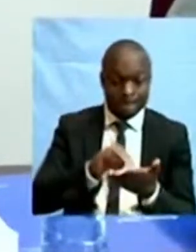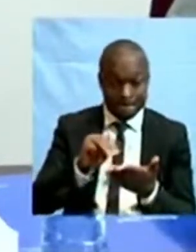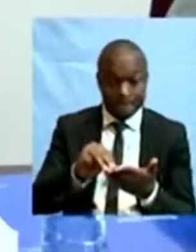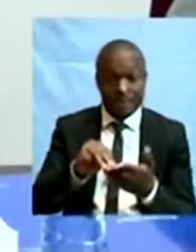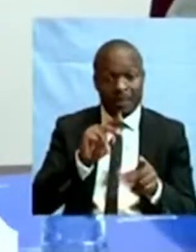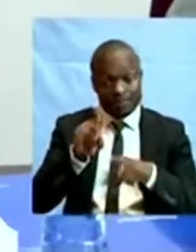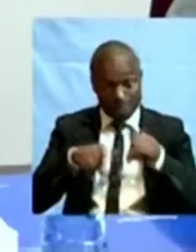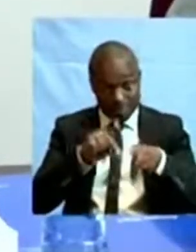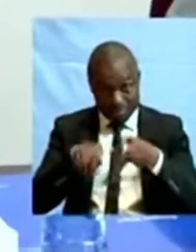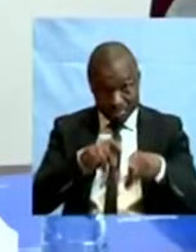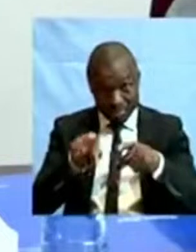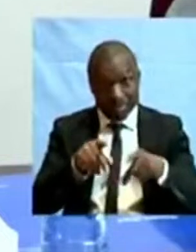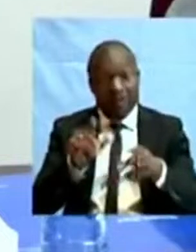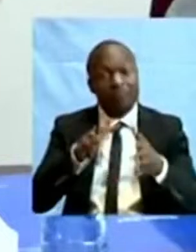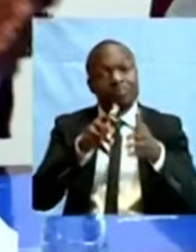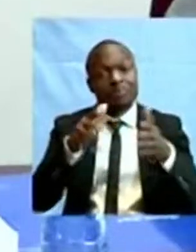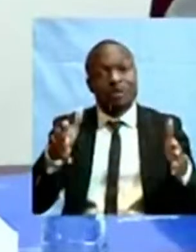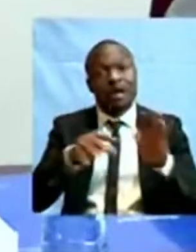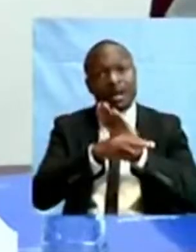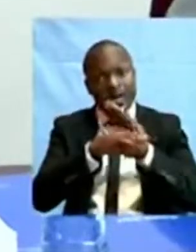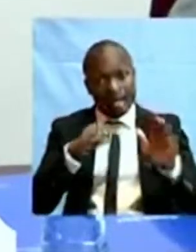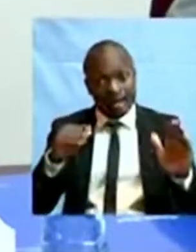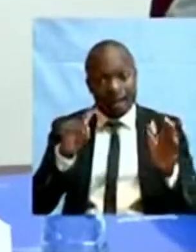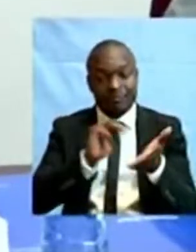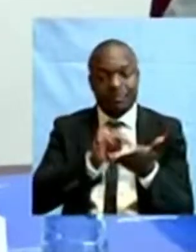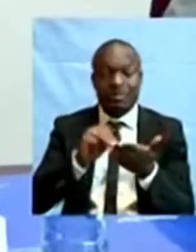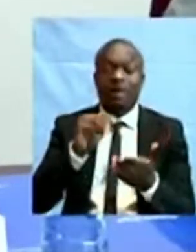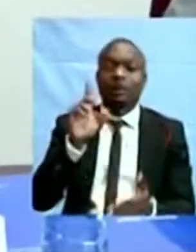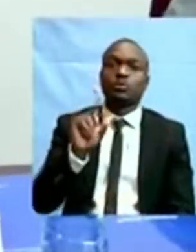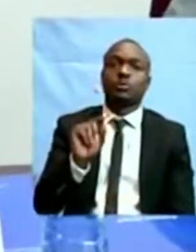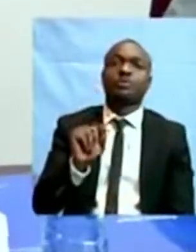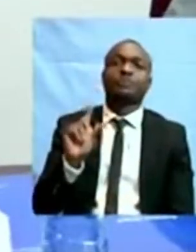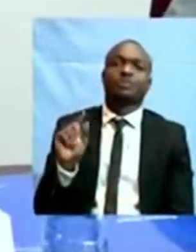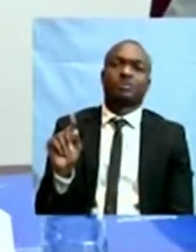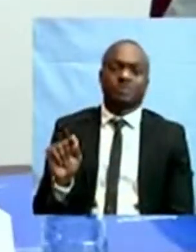huge recovery from about 500,000 in 2020.